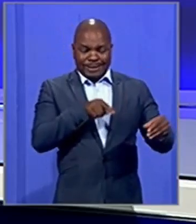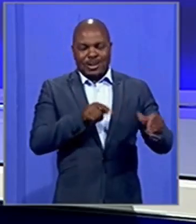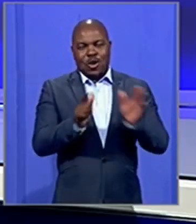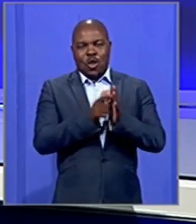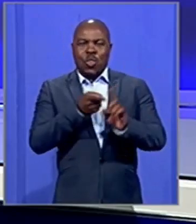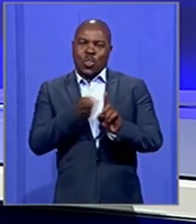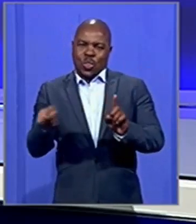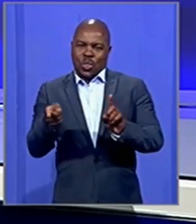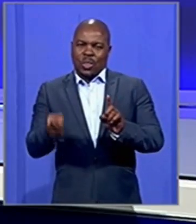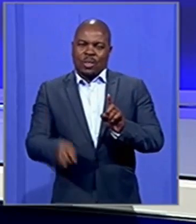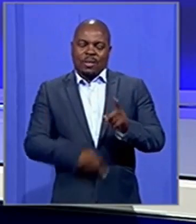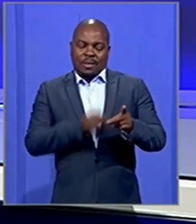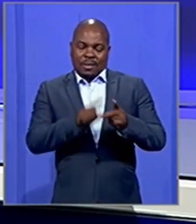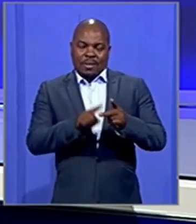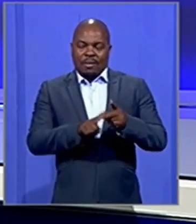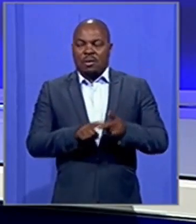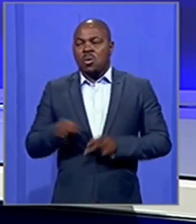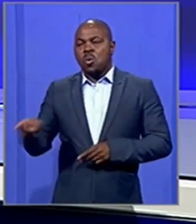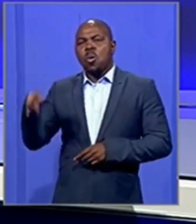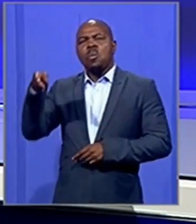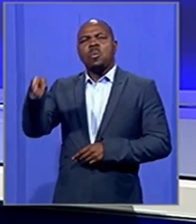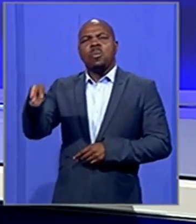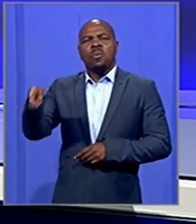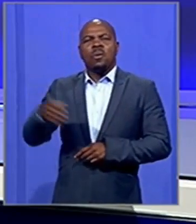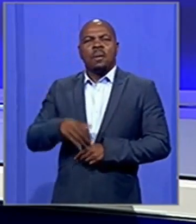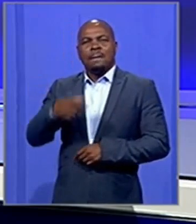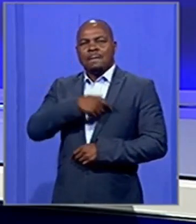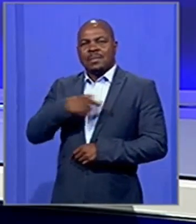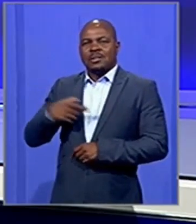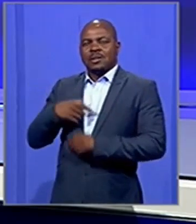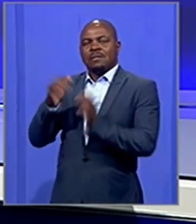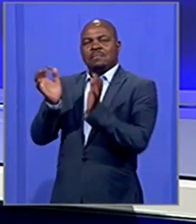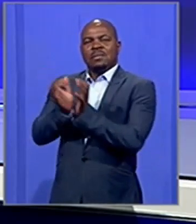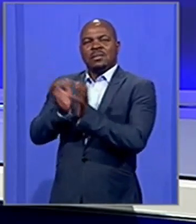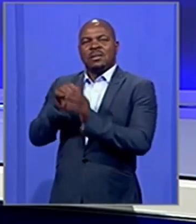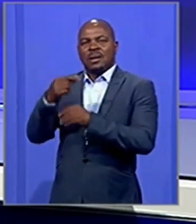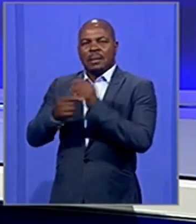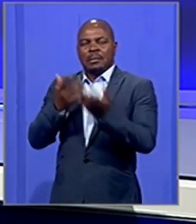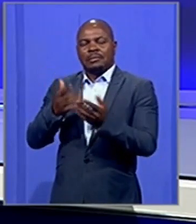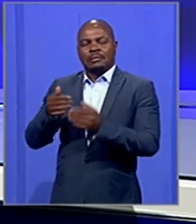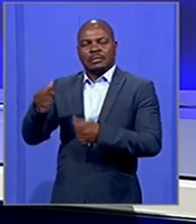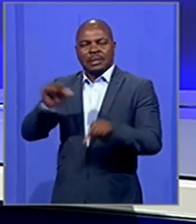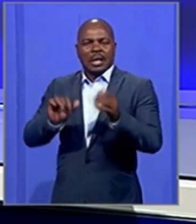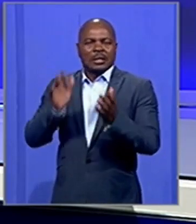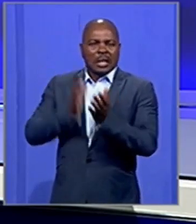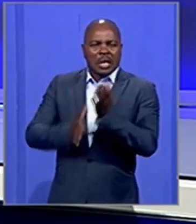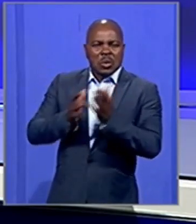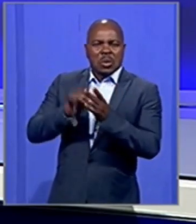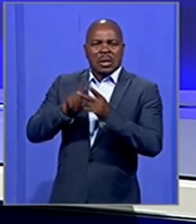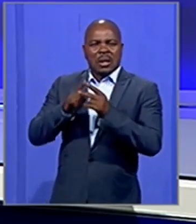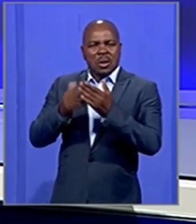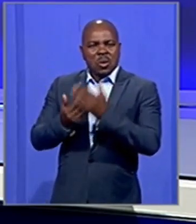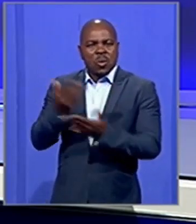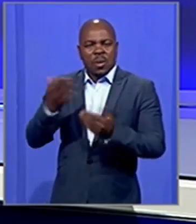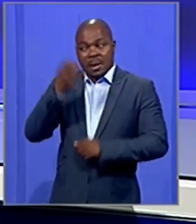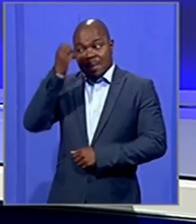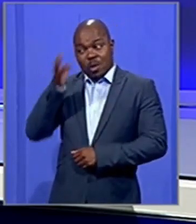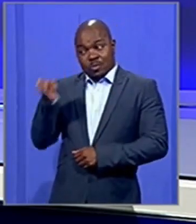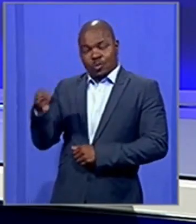šome. Ge a bolela ka thoko kopanong ya Bopresidente ka ga saense le teknologi le mpsafatšo ka